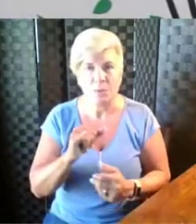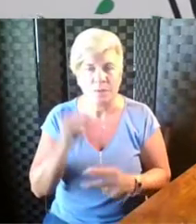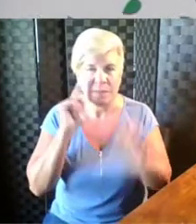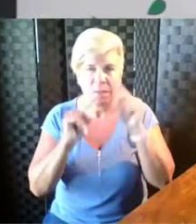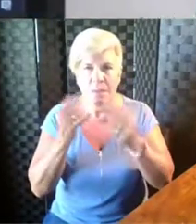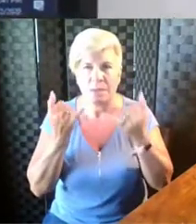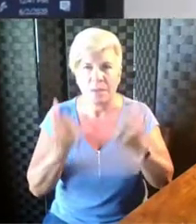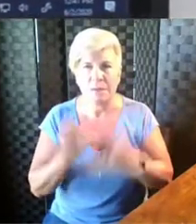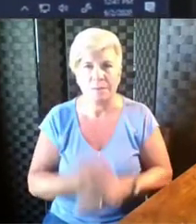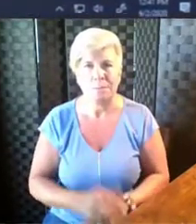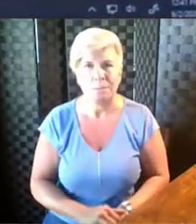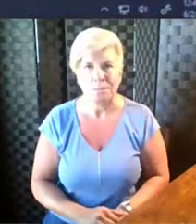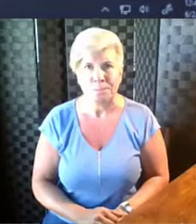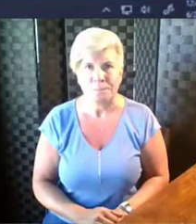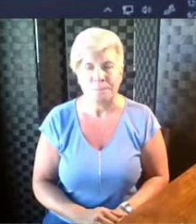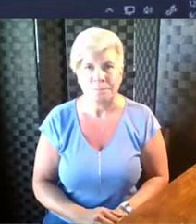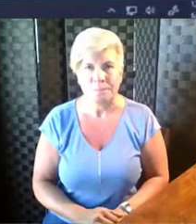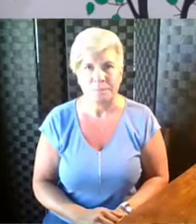reflect on next.